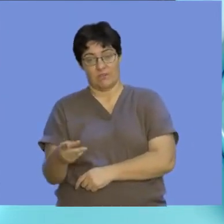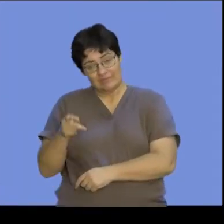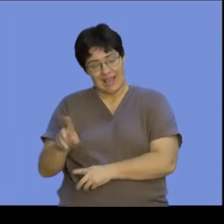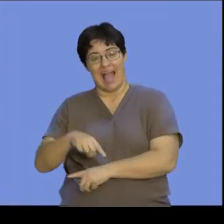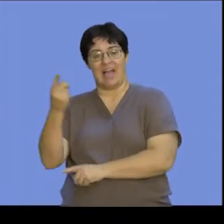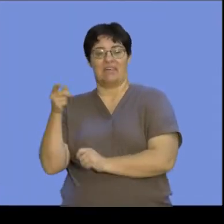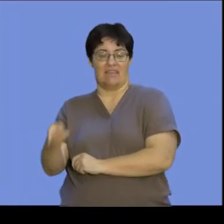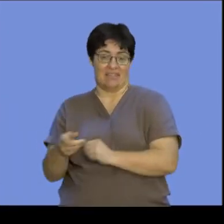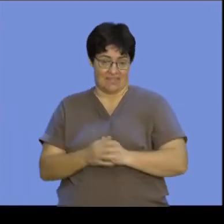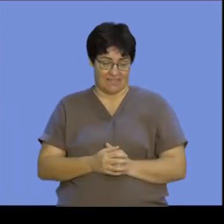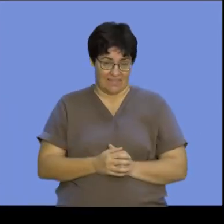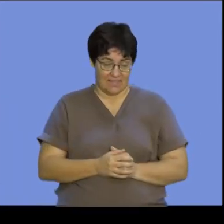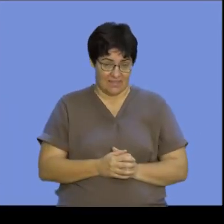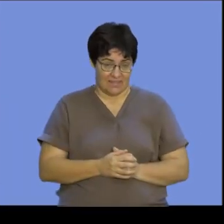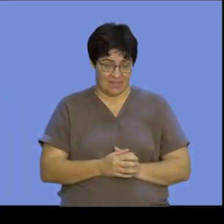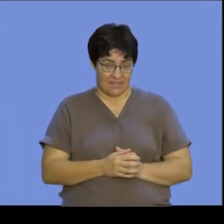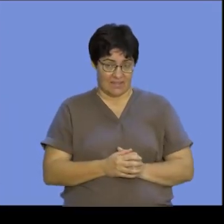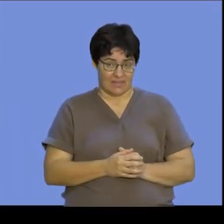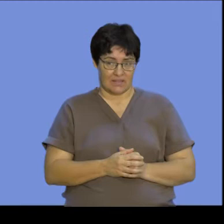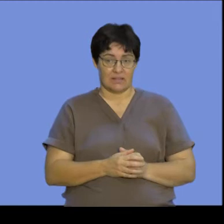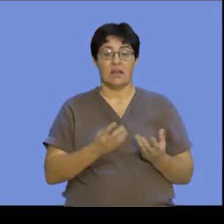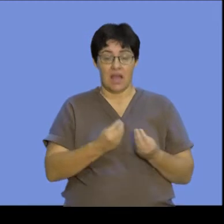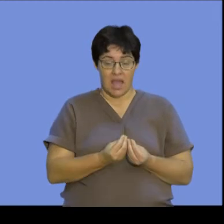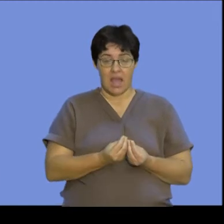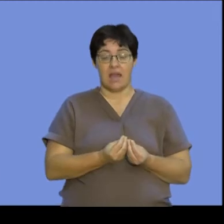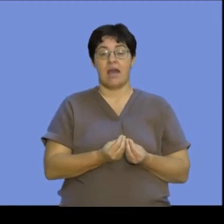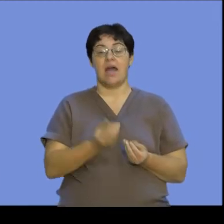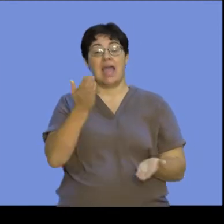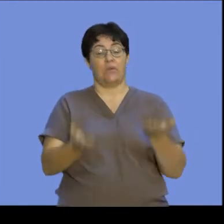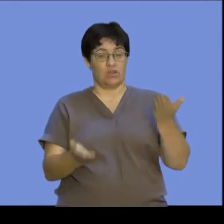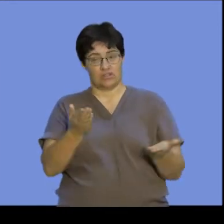else. And when we put this in an equation,